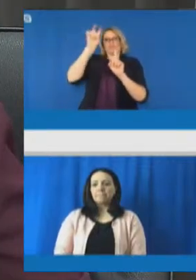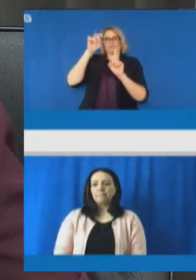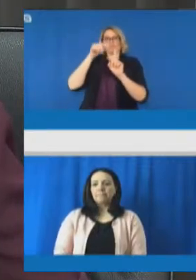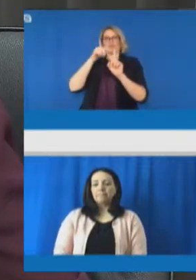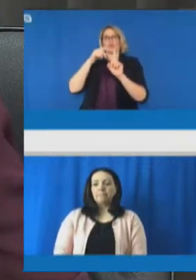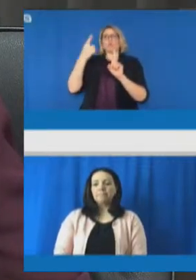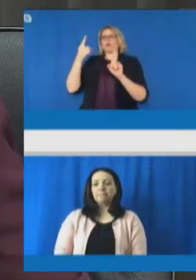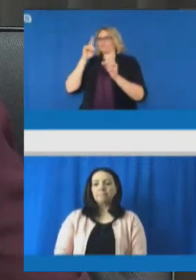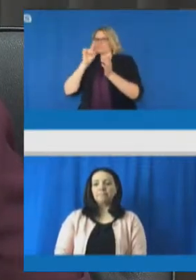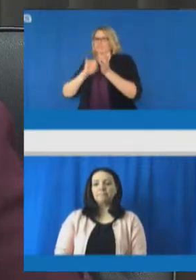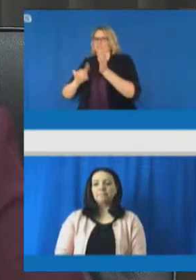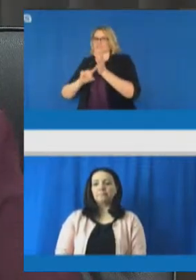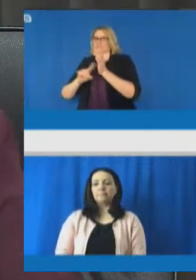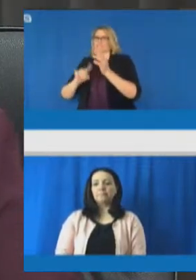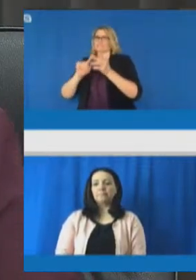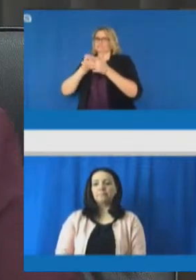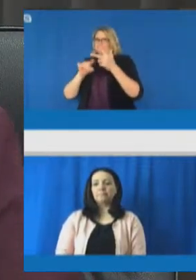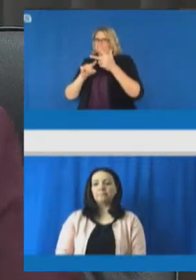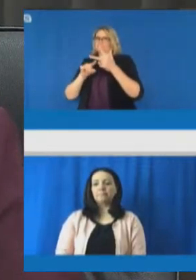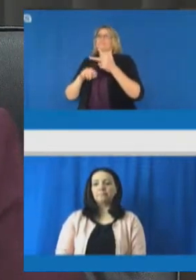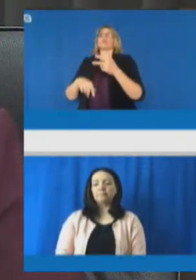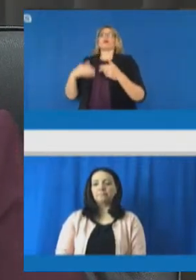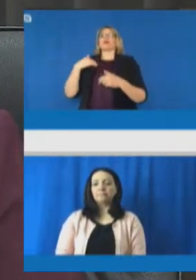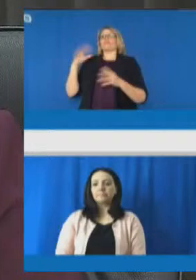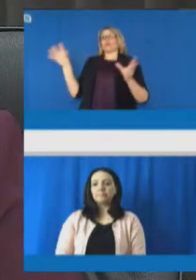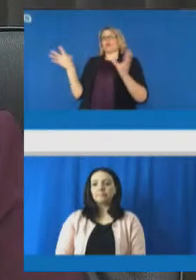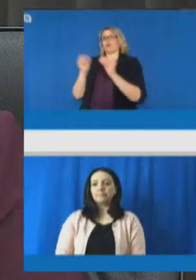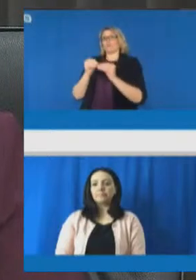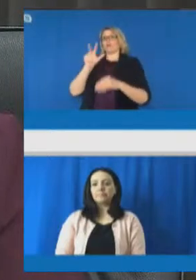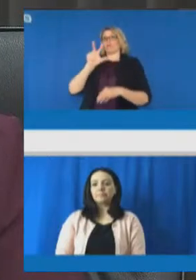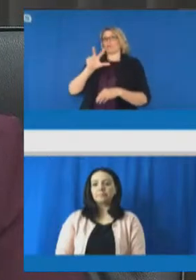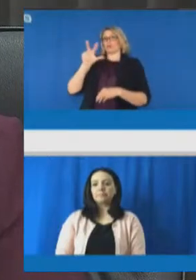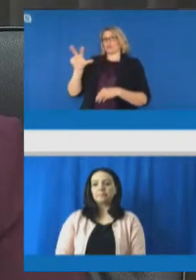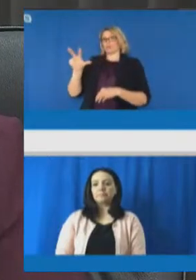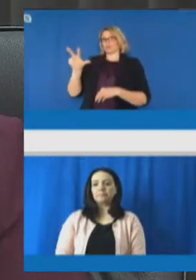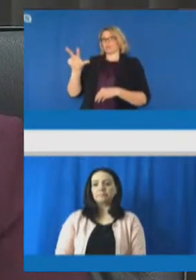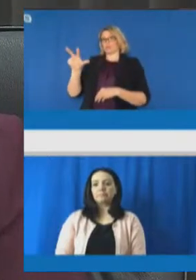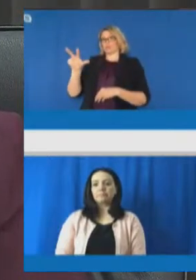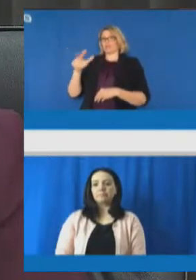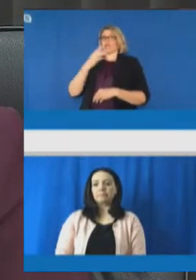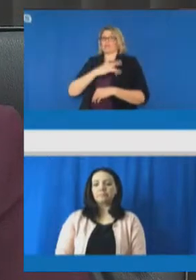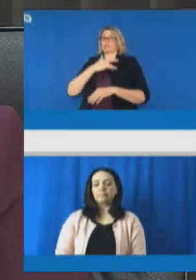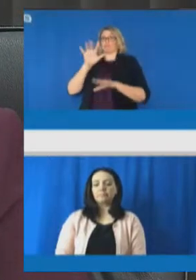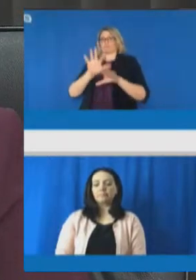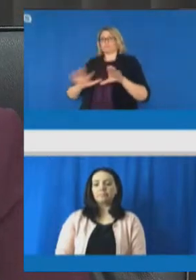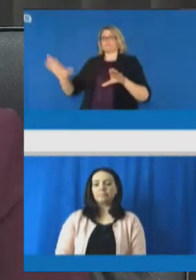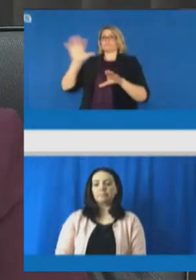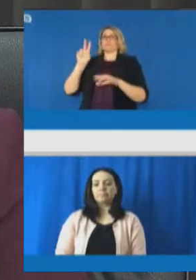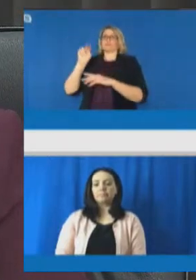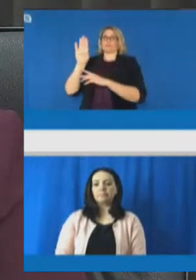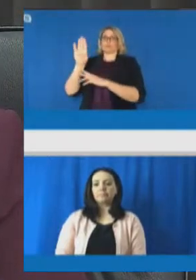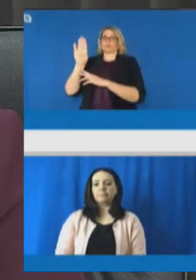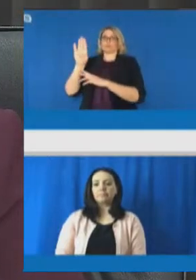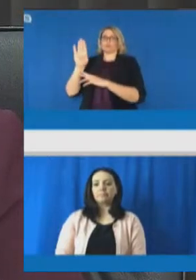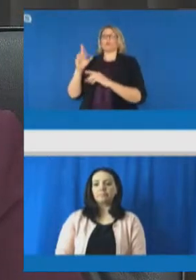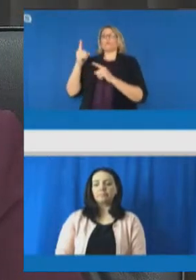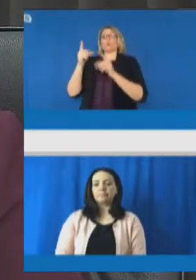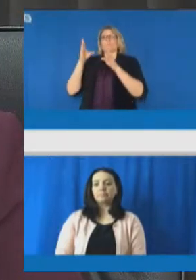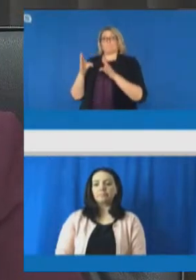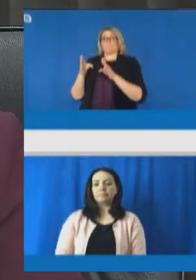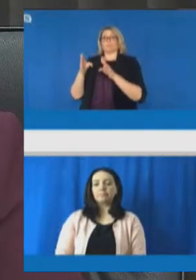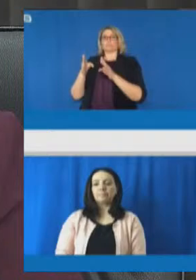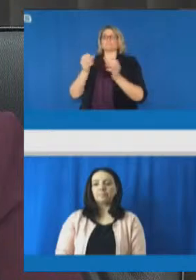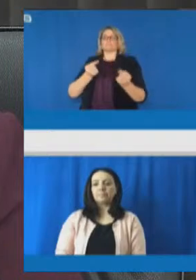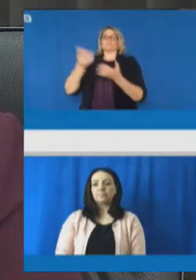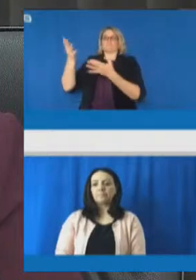virus. The vaccine campaign that began in December is nearing the end of its first phase. D'ici mercredi prochain, toutes